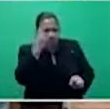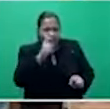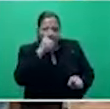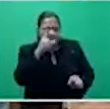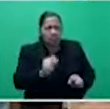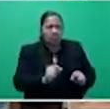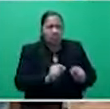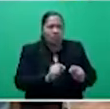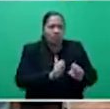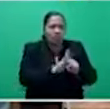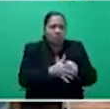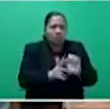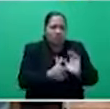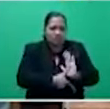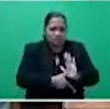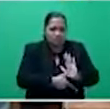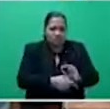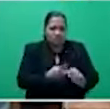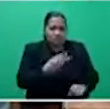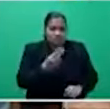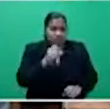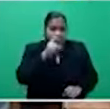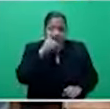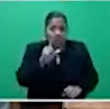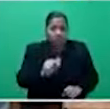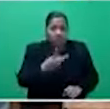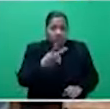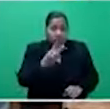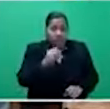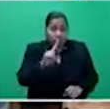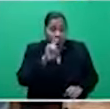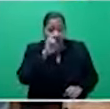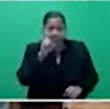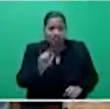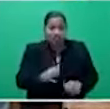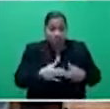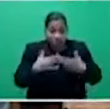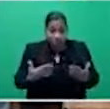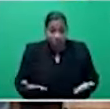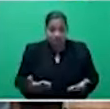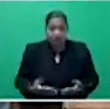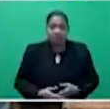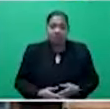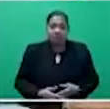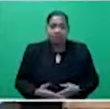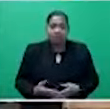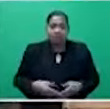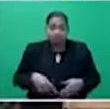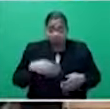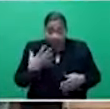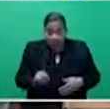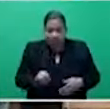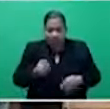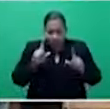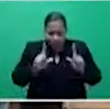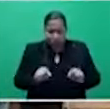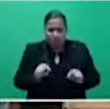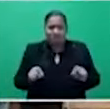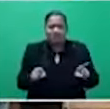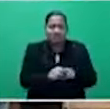COVID. 2020, we could not do it. 2021, we could not do it. Now when we've got the fiscal space, we're doing that. Same thing we've done with